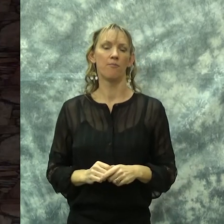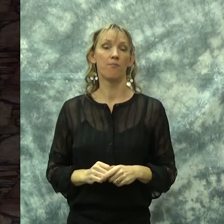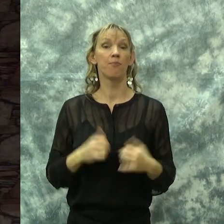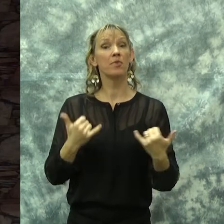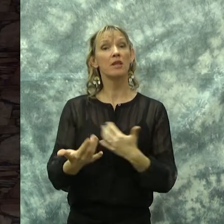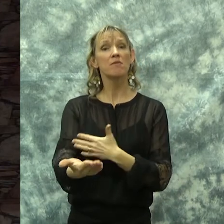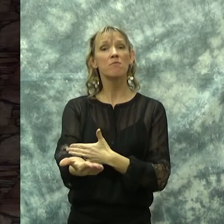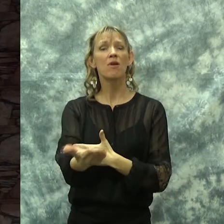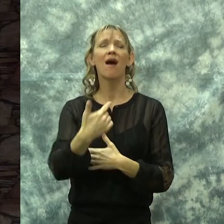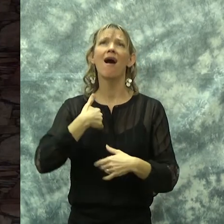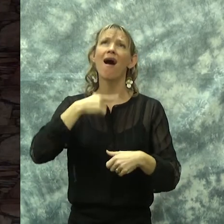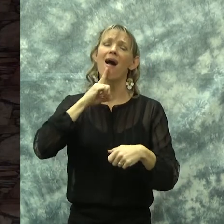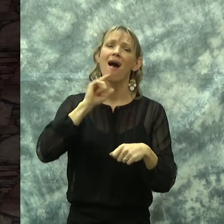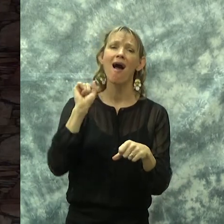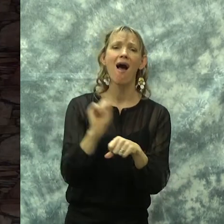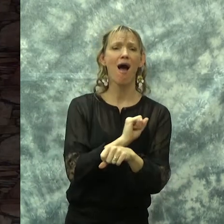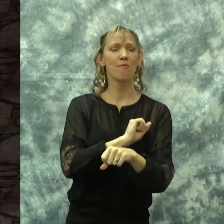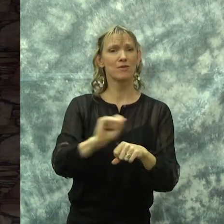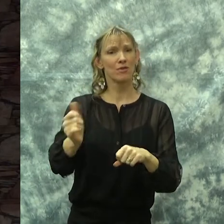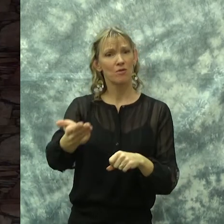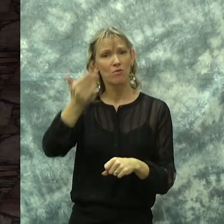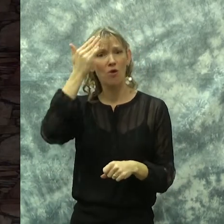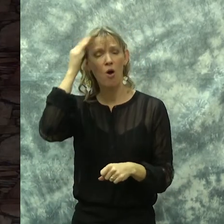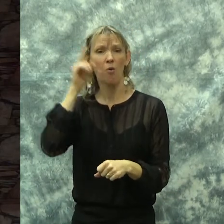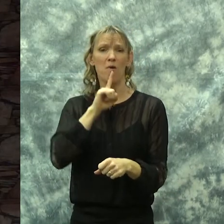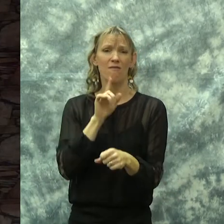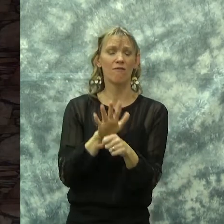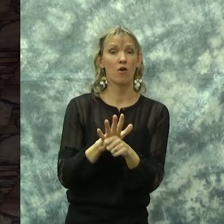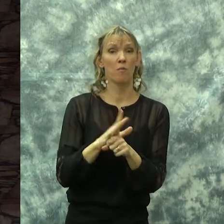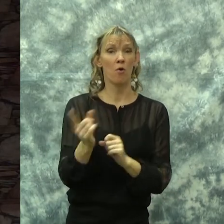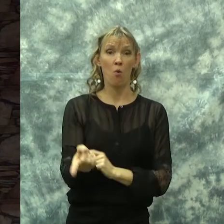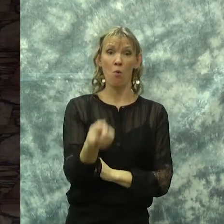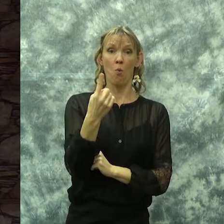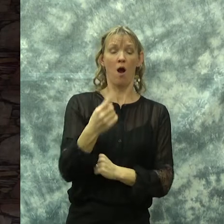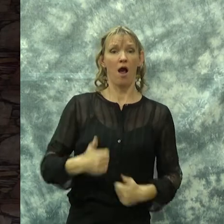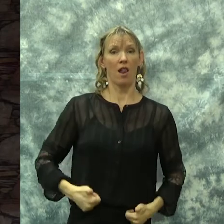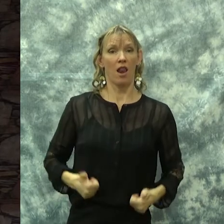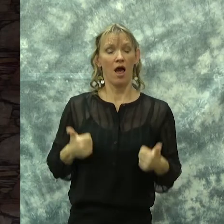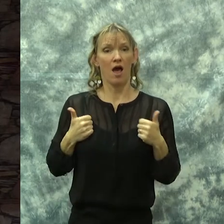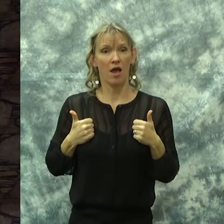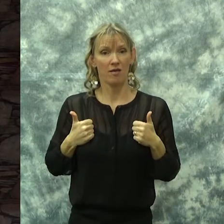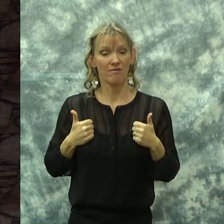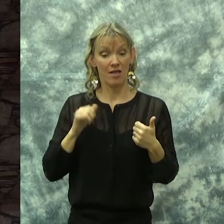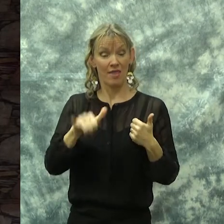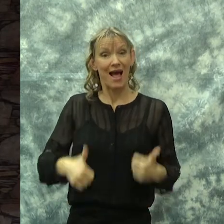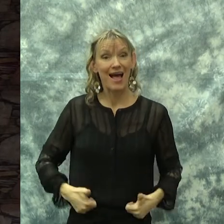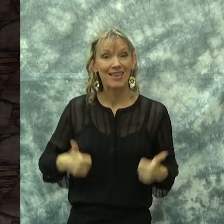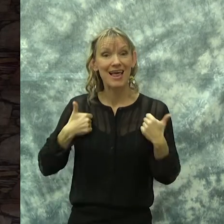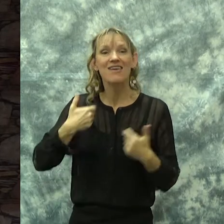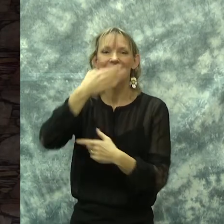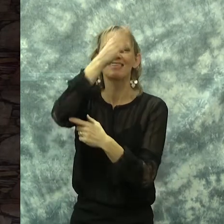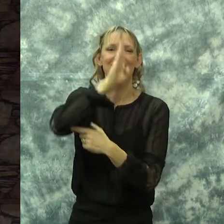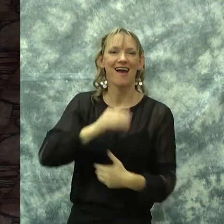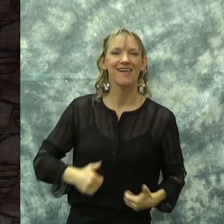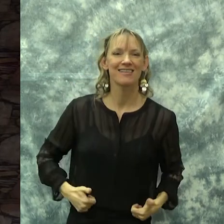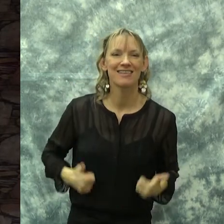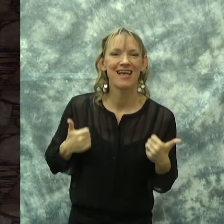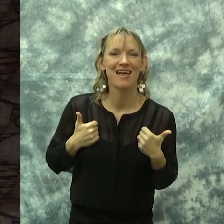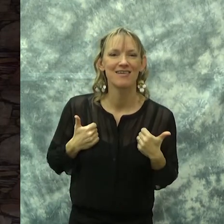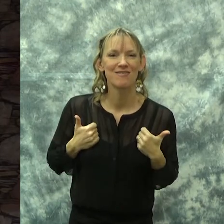And this morning, I absolutely know and affirm that there is one life. That life is God's